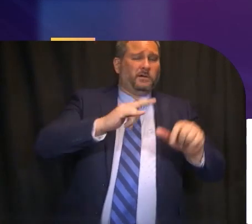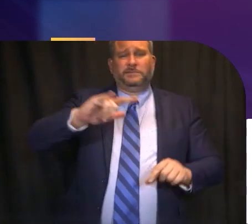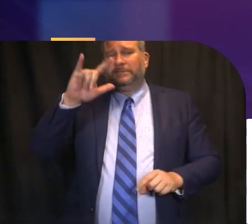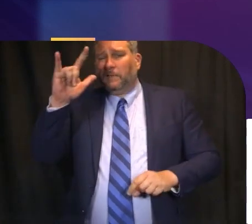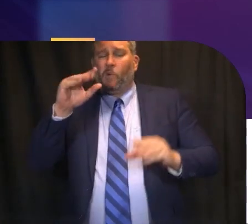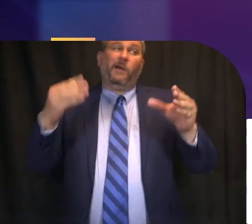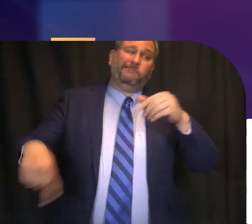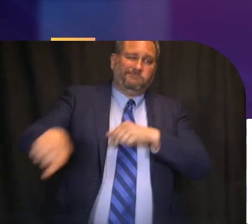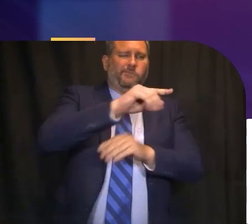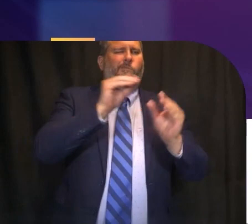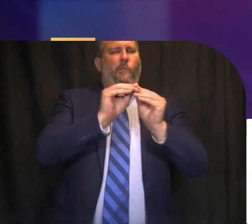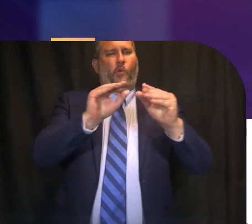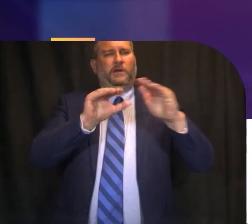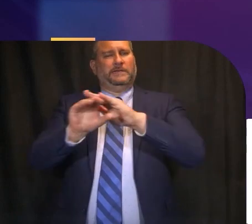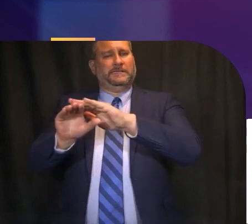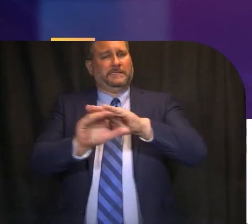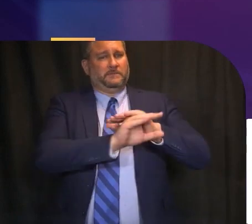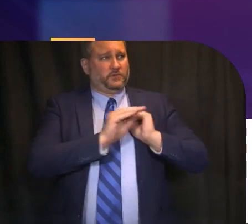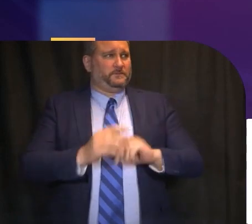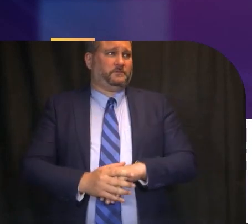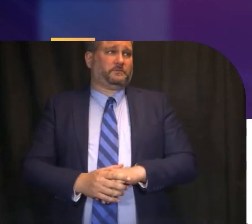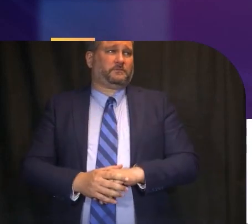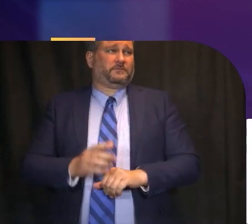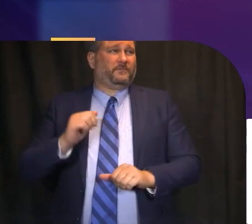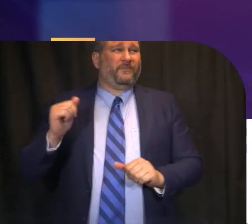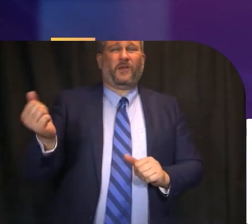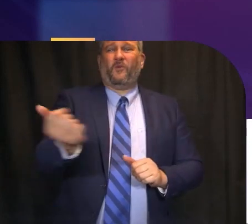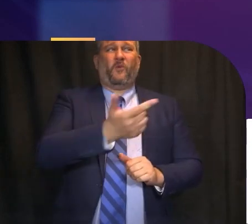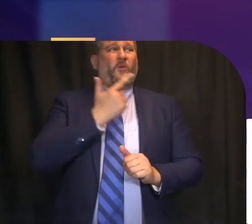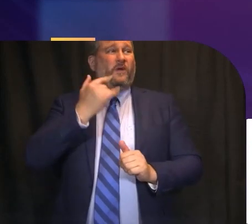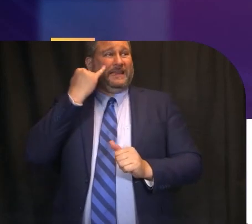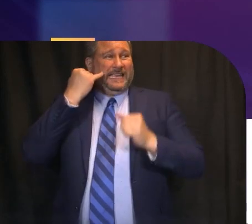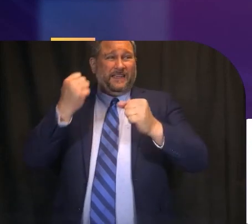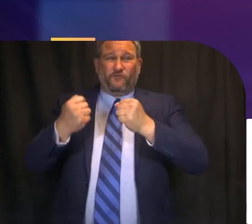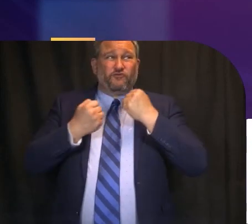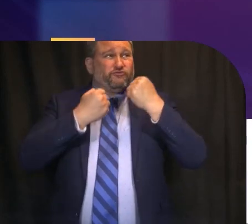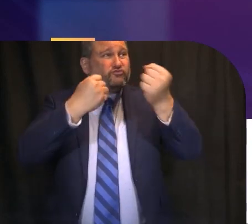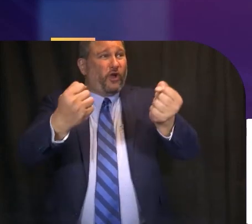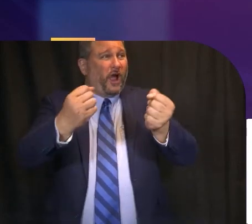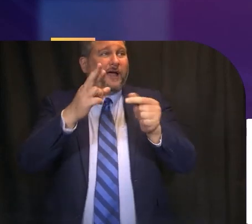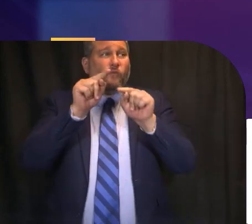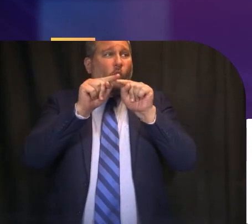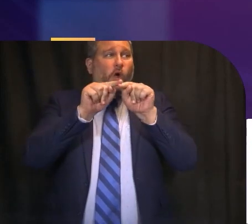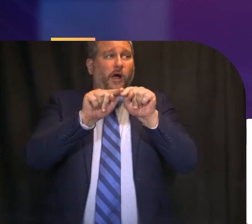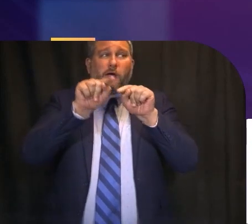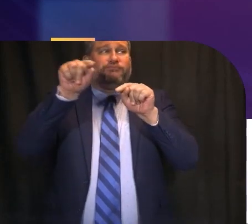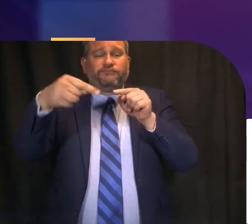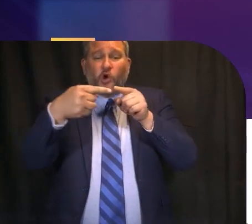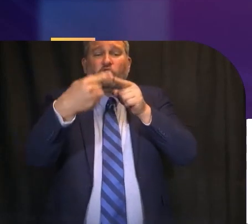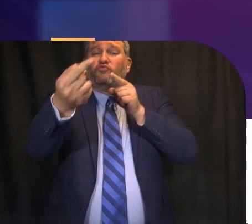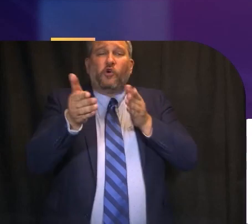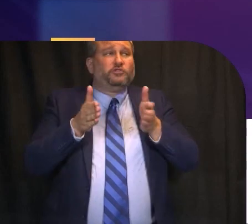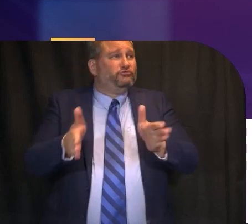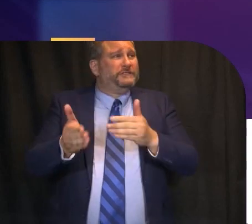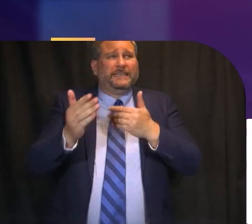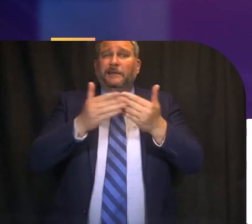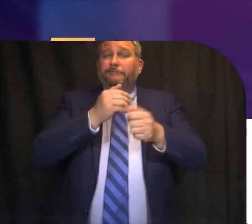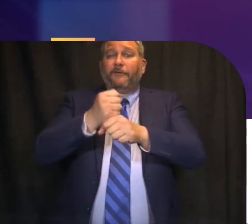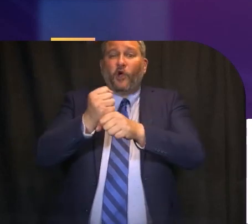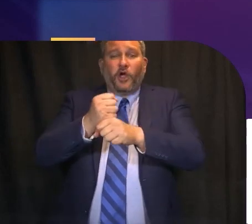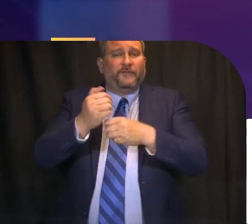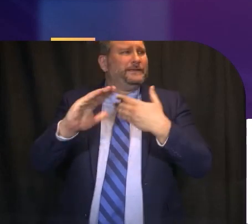a cup of coffee, we have you in mind as we accelerate our work to deliver a transportation system that is accessible to